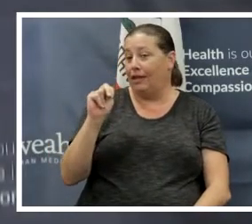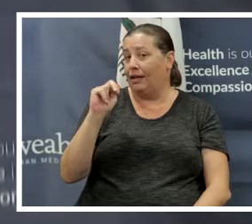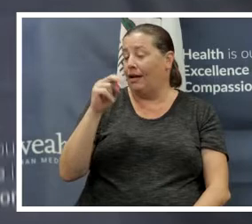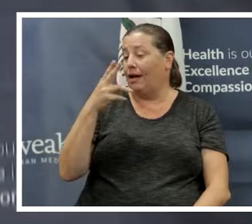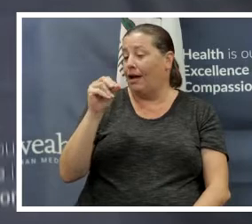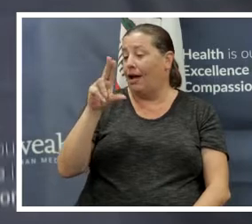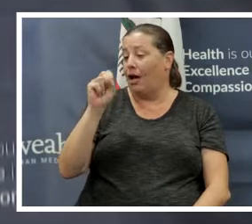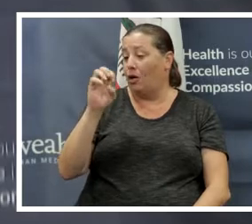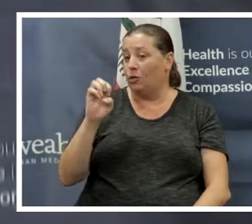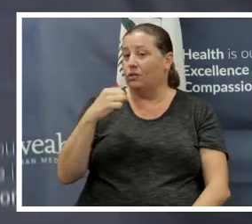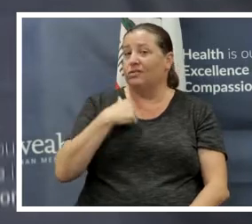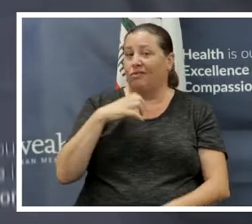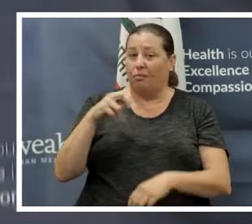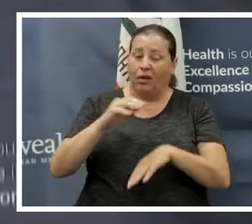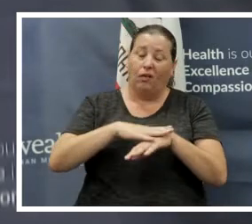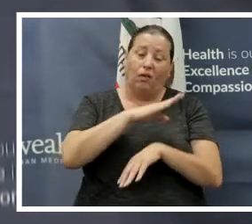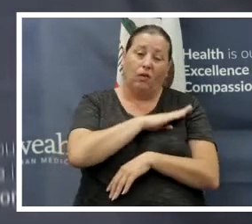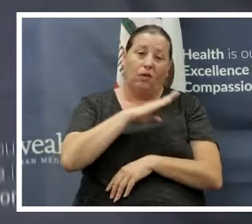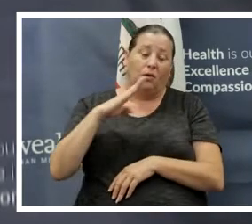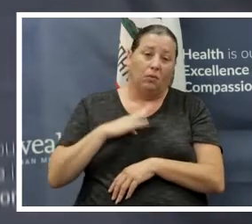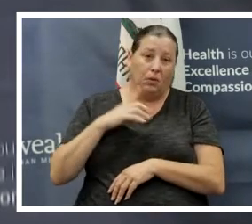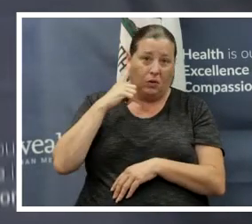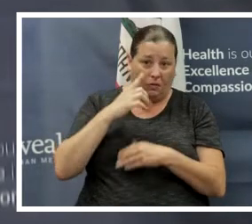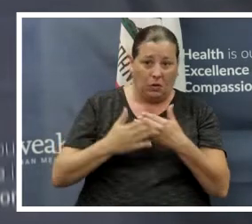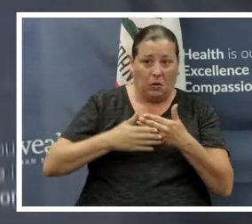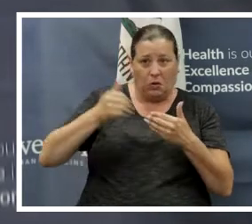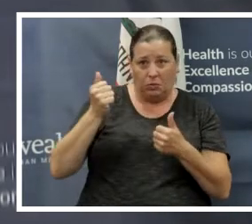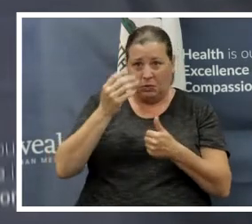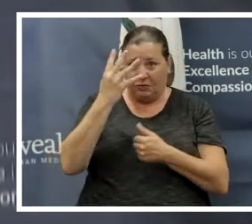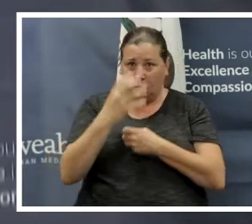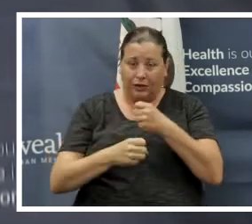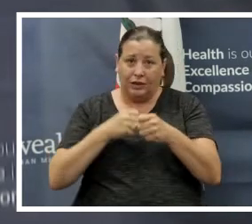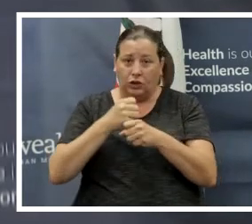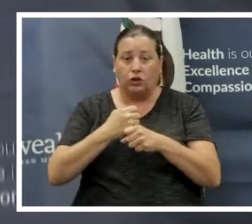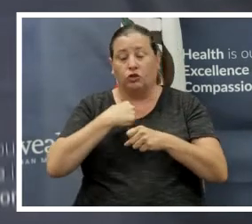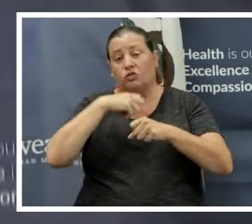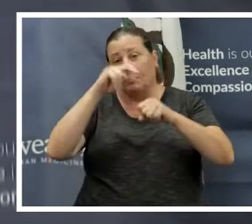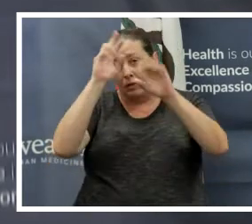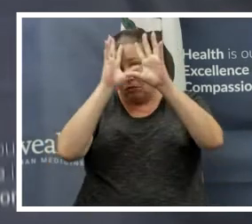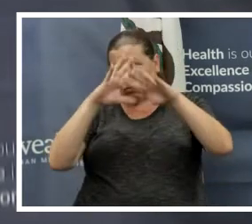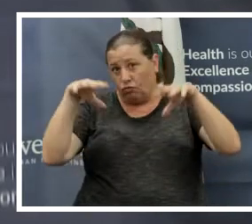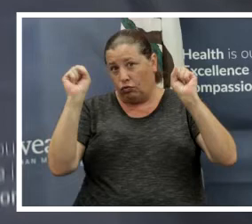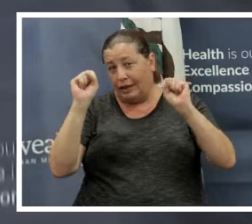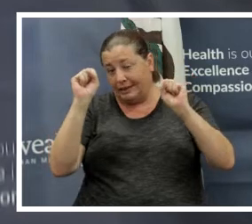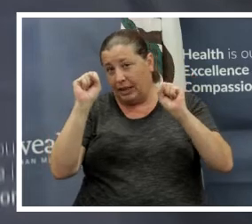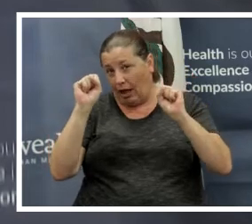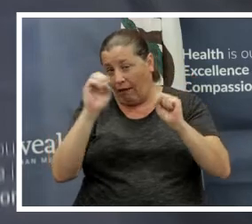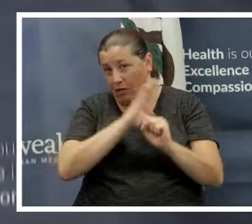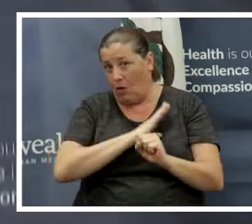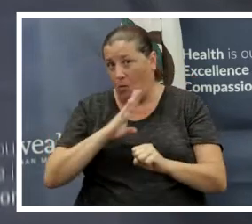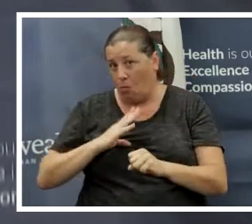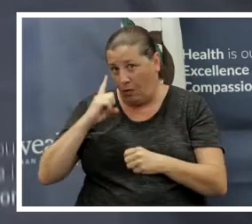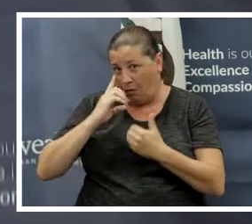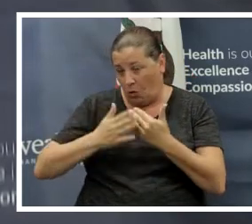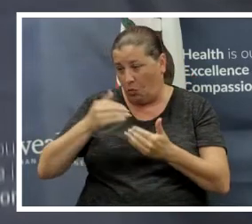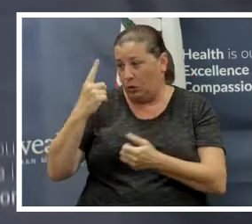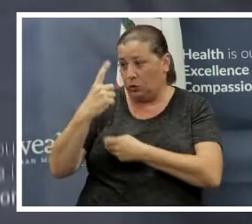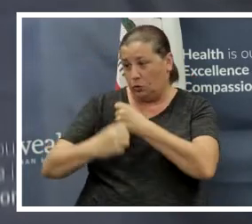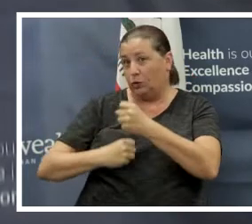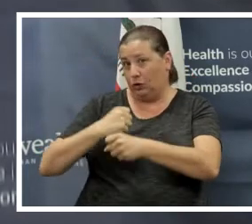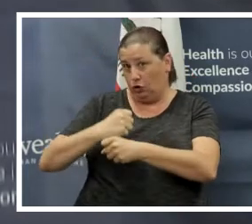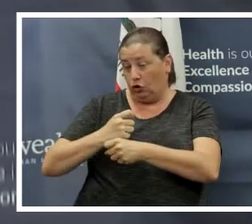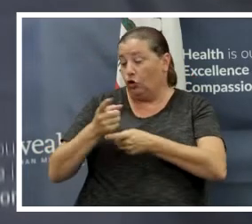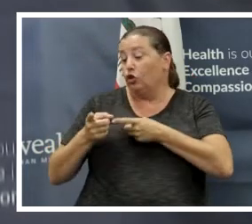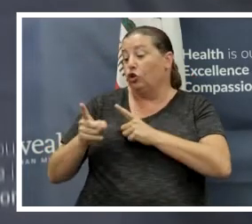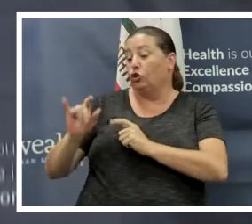board, as Deborah mentioned, for almost 4 years now. Been the president of the board for almost 1 year, and during that